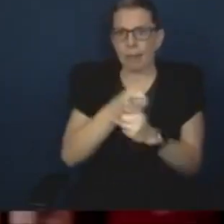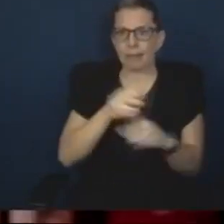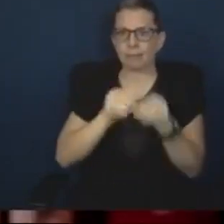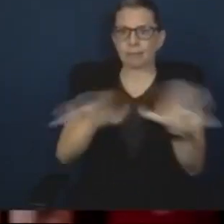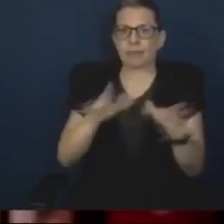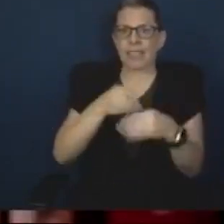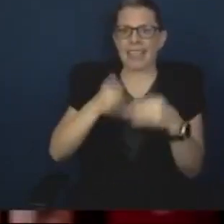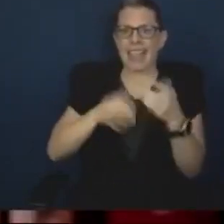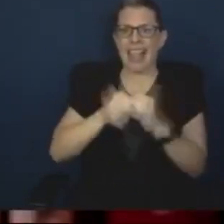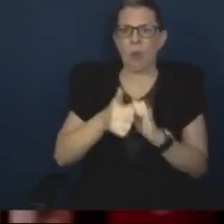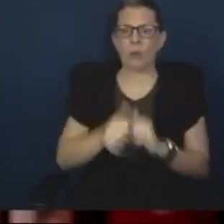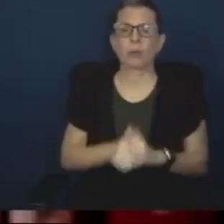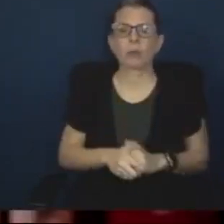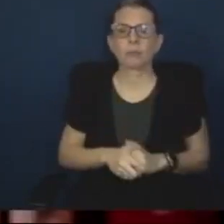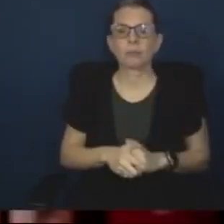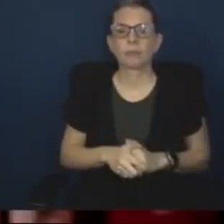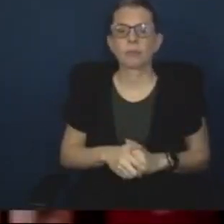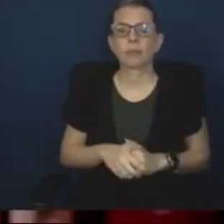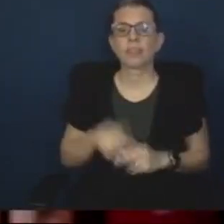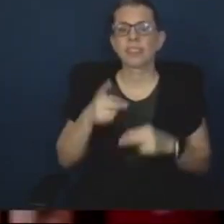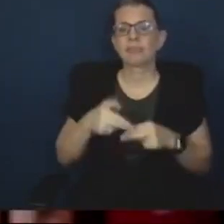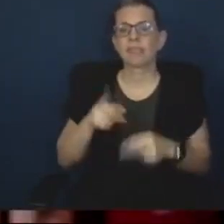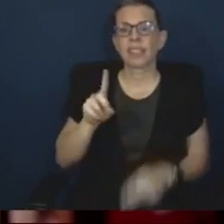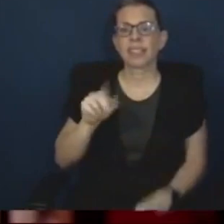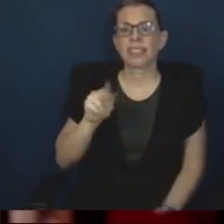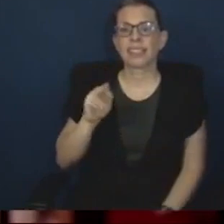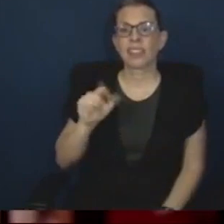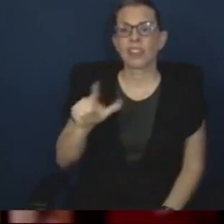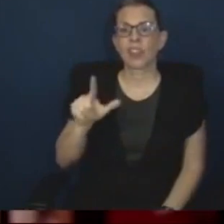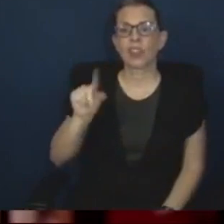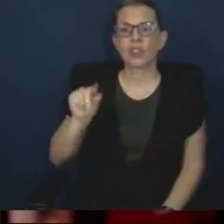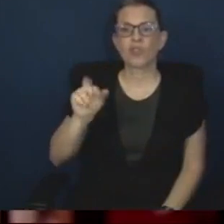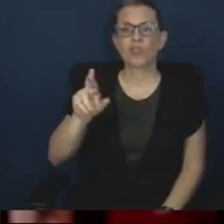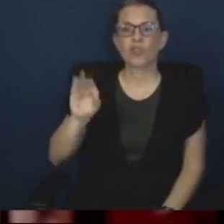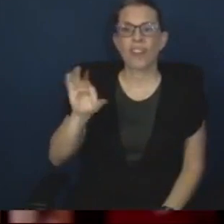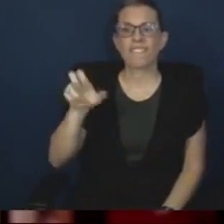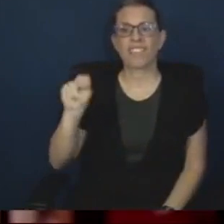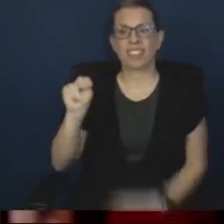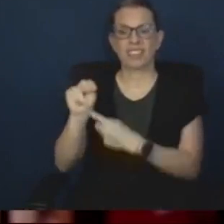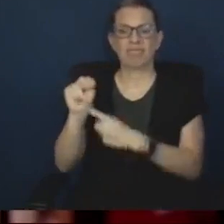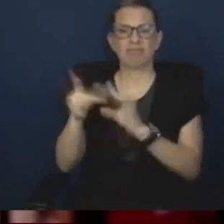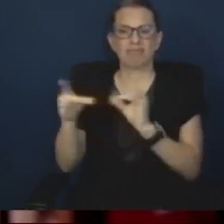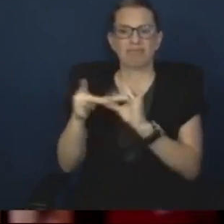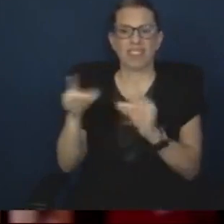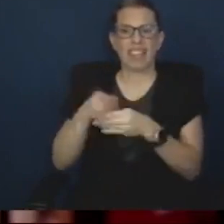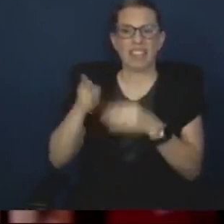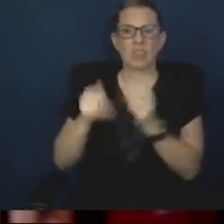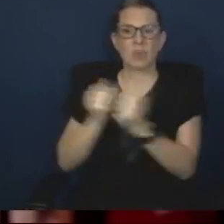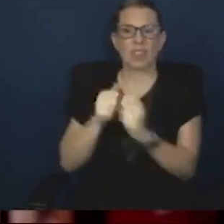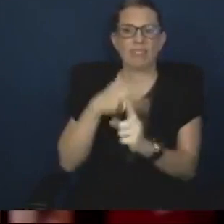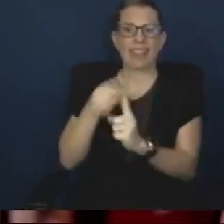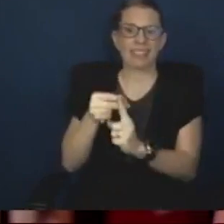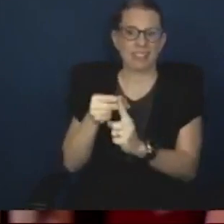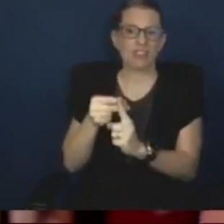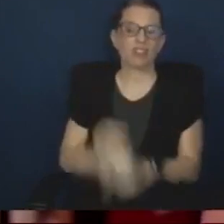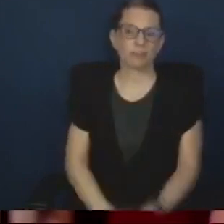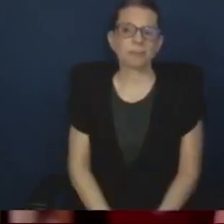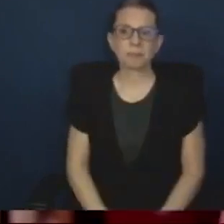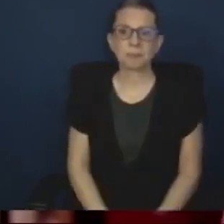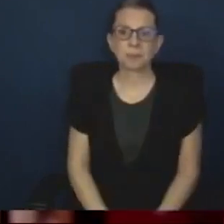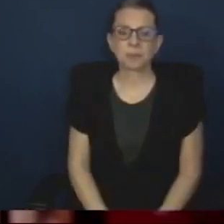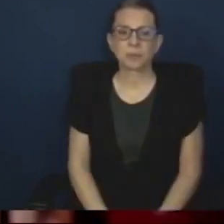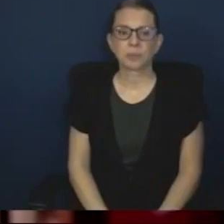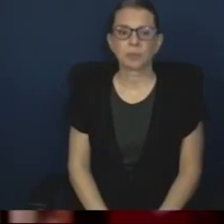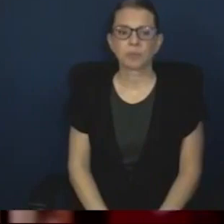This pandemic, as Daniel Griffin likes to say, this pandemic ends with vaccination. I